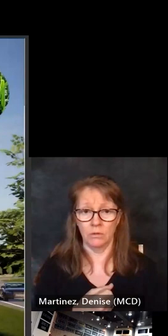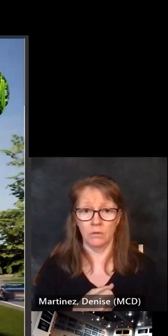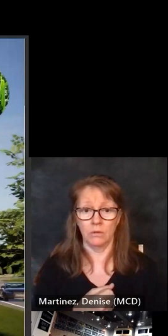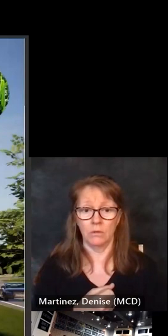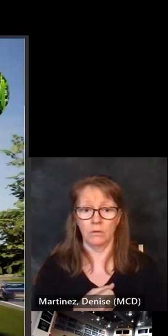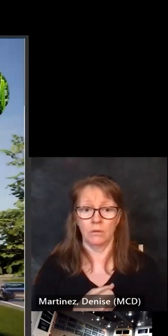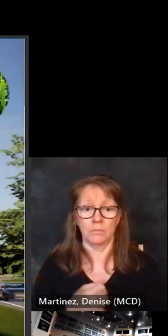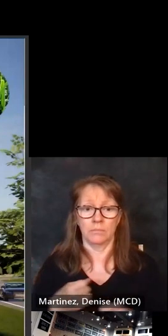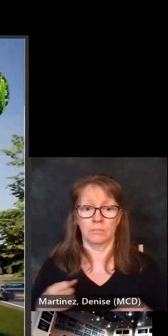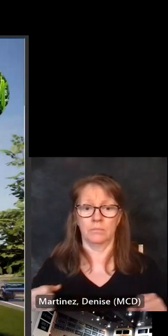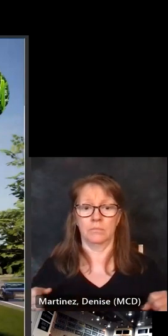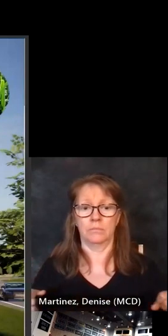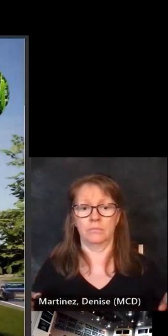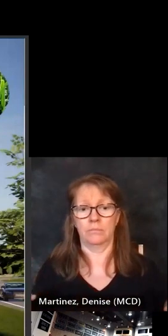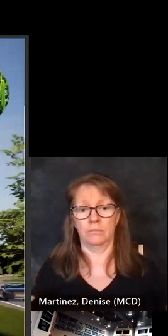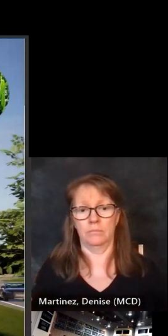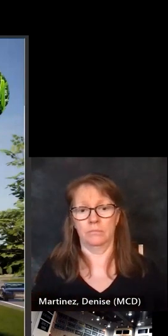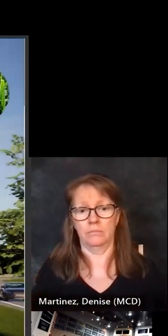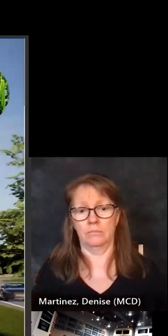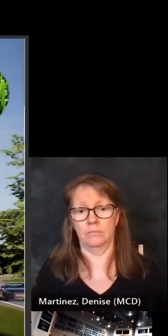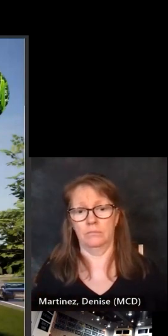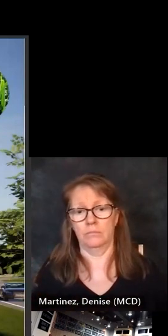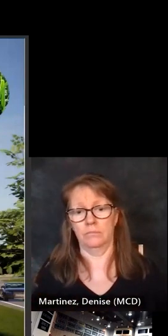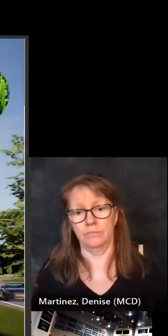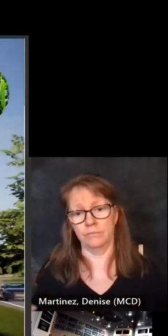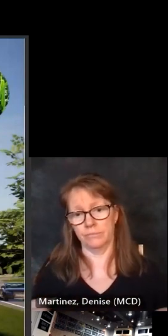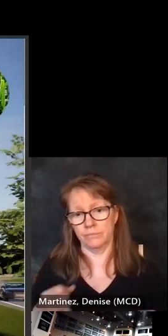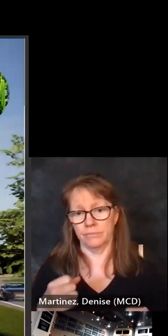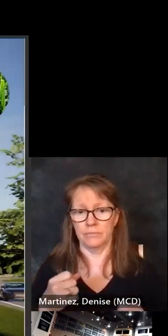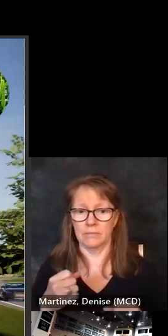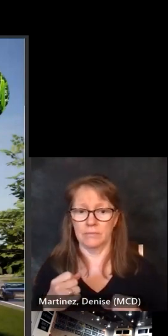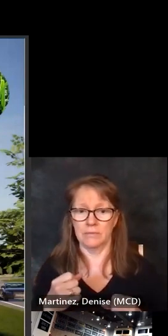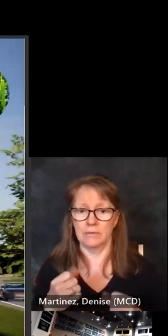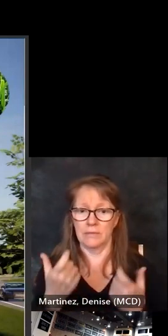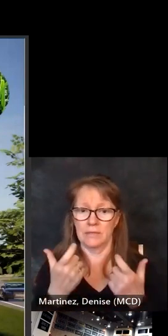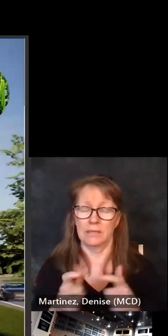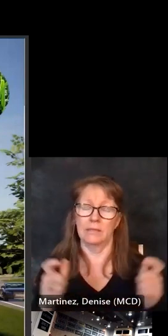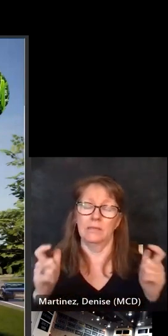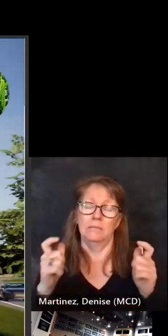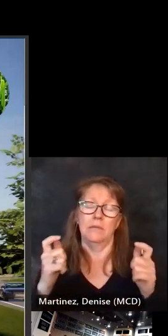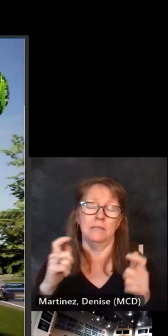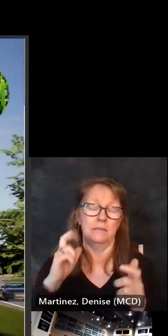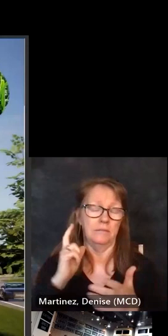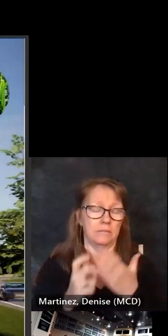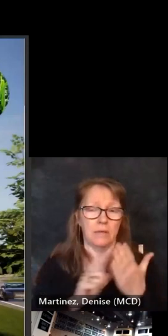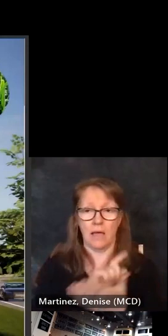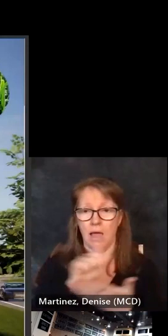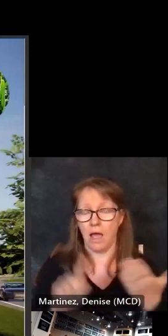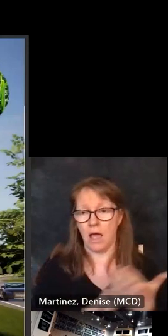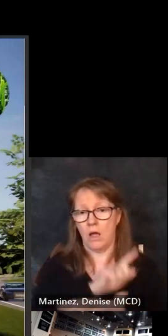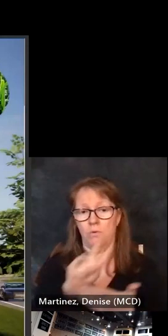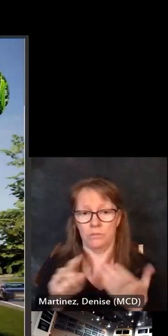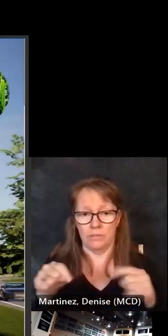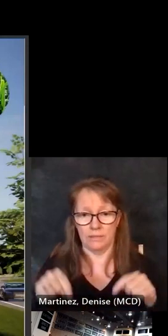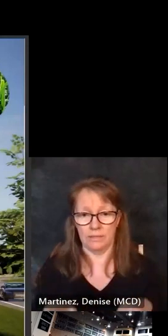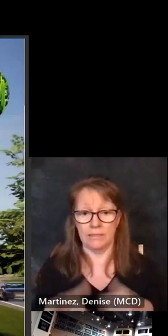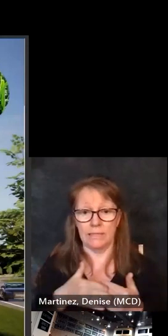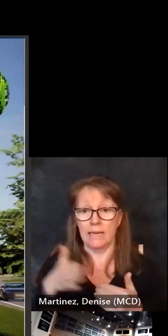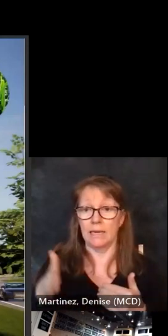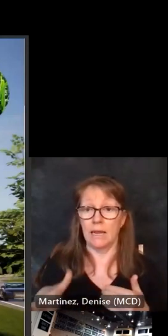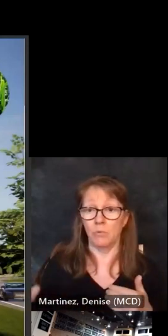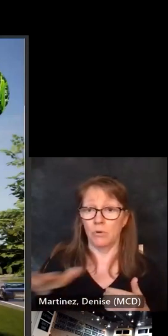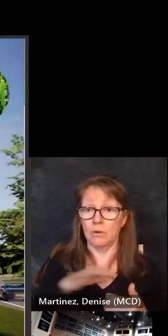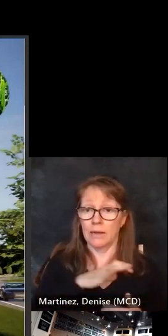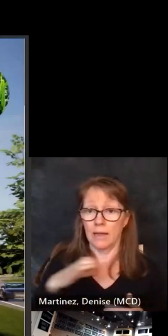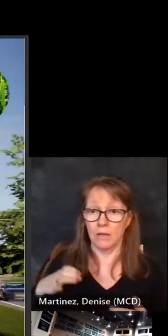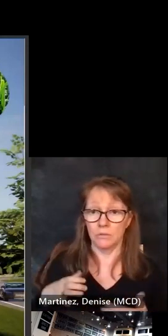we've got immense numbers of hours in this. And I've been asked by the Neighborhood Council, I've